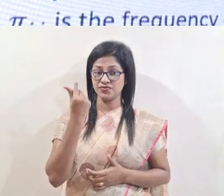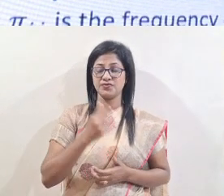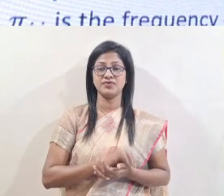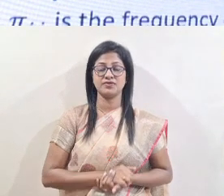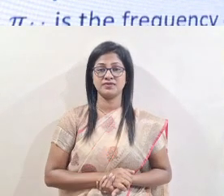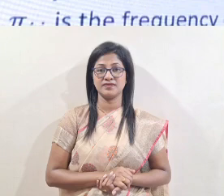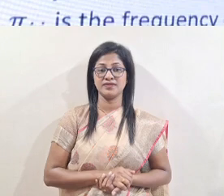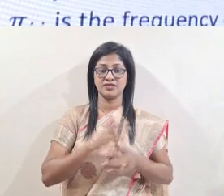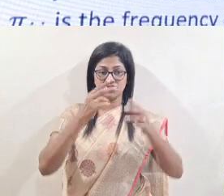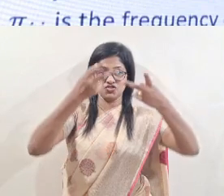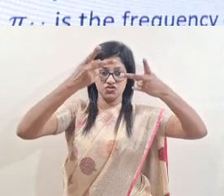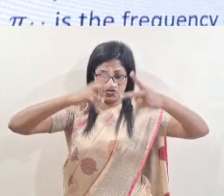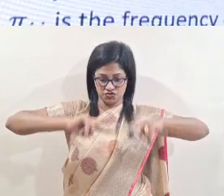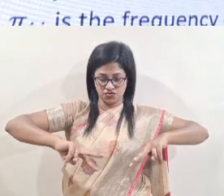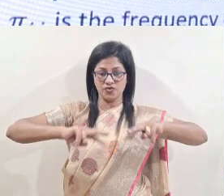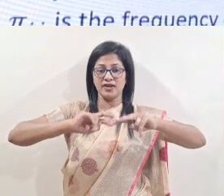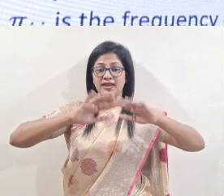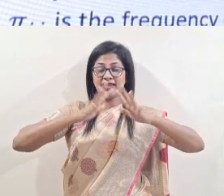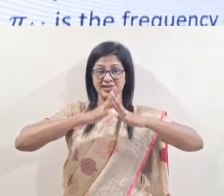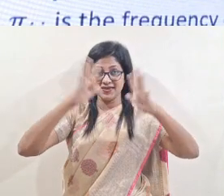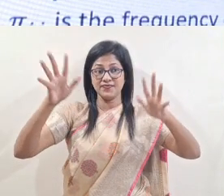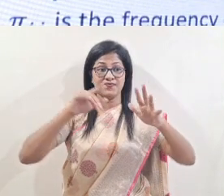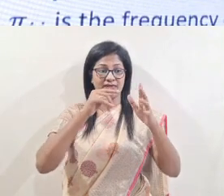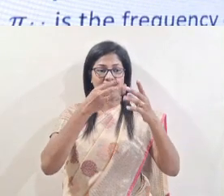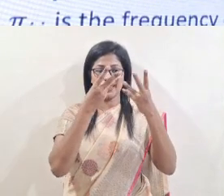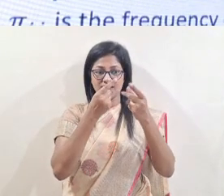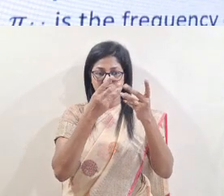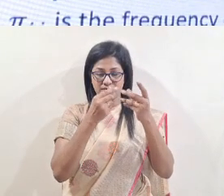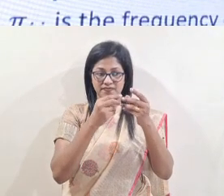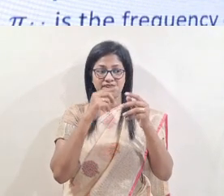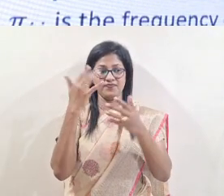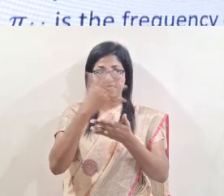interpret nominal data more meaningfully. And then